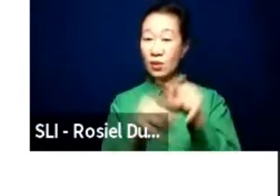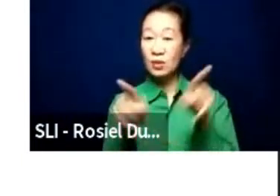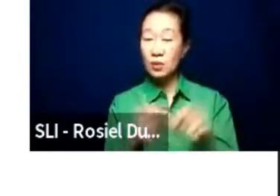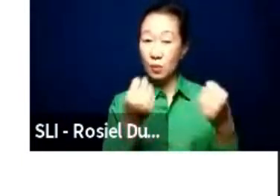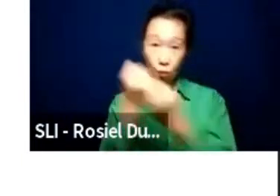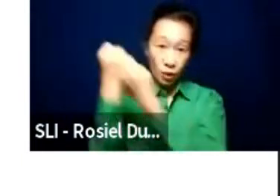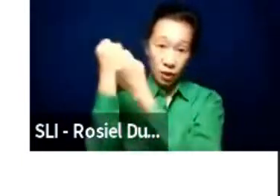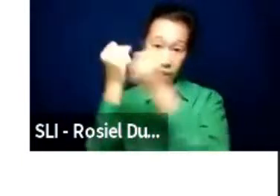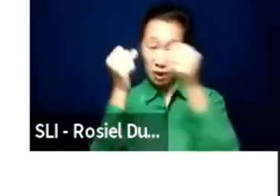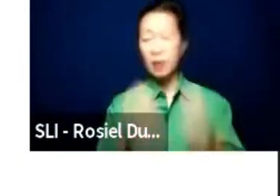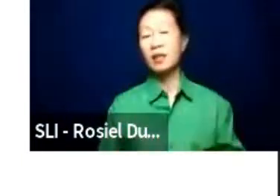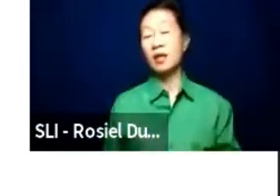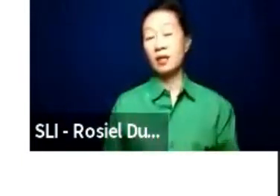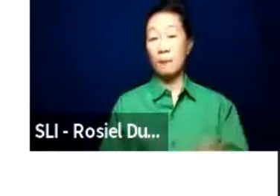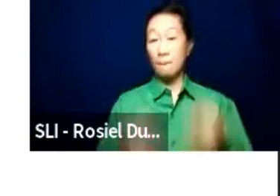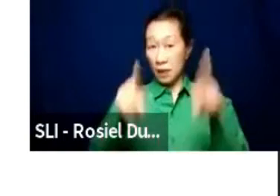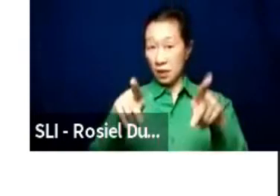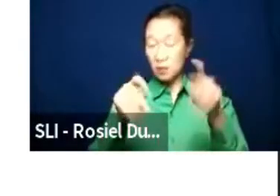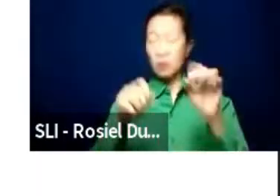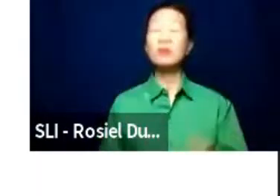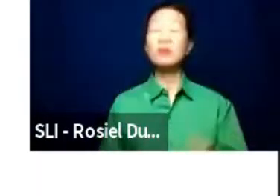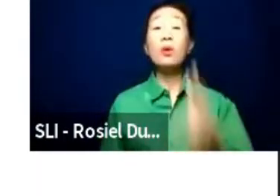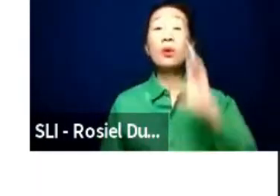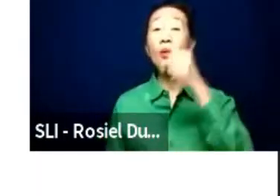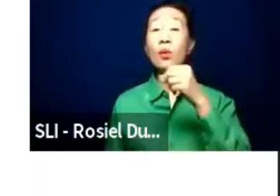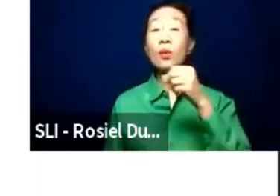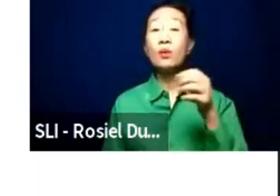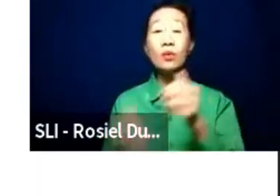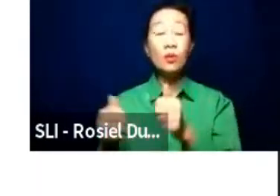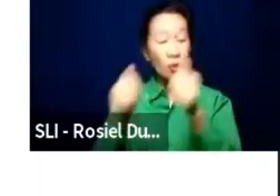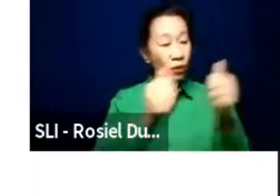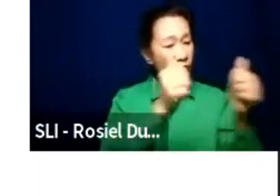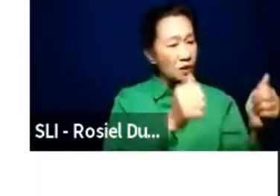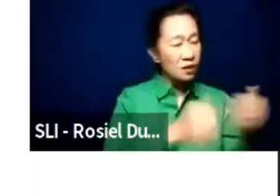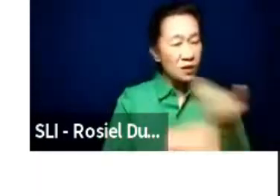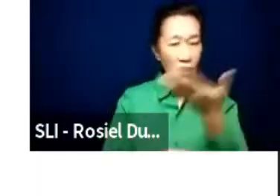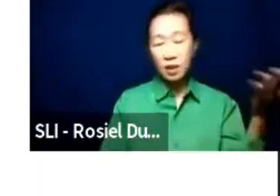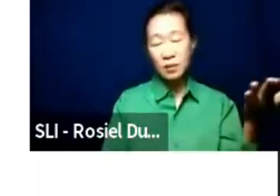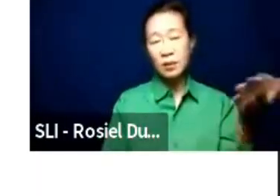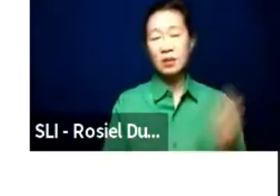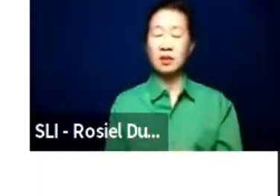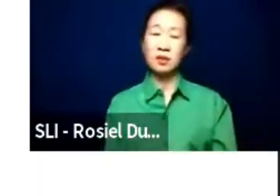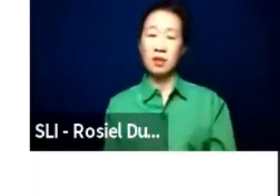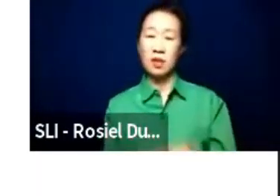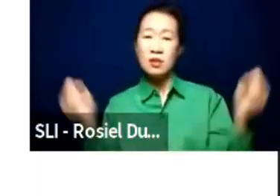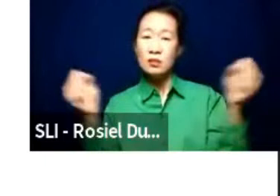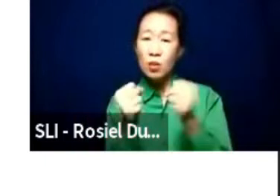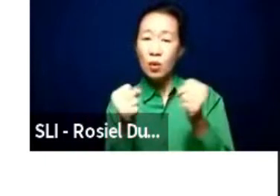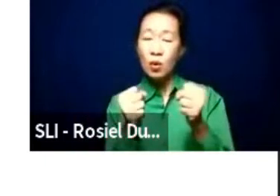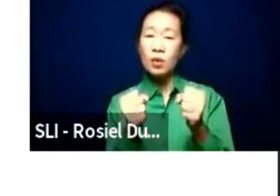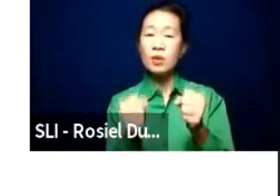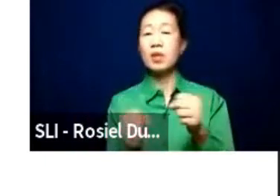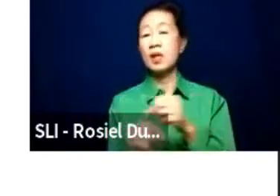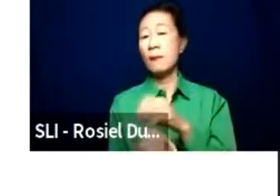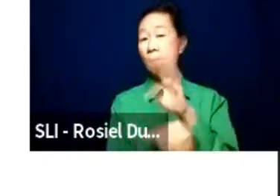supported by a person, no? And who organizes them, a small single-purpose business. So for example